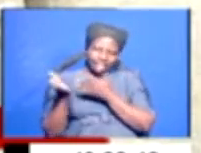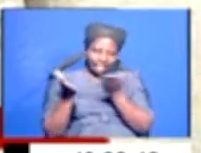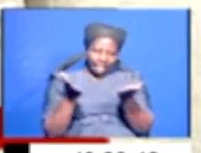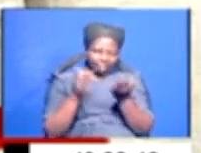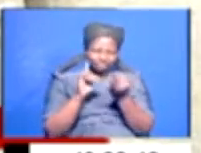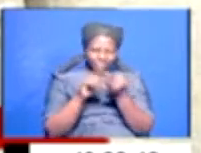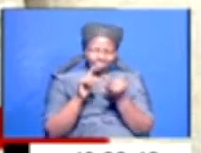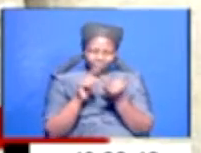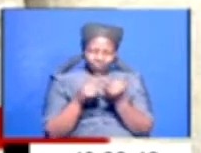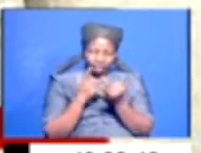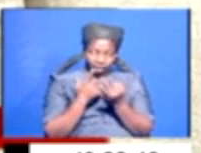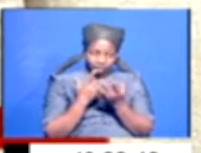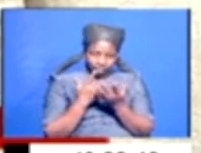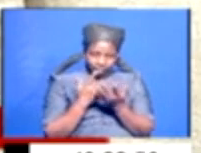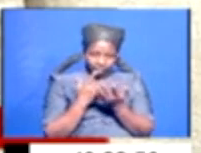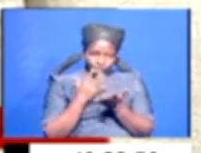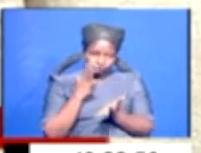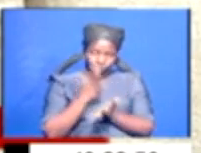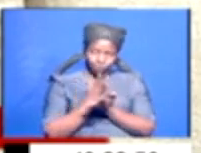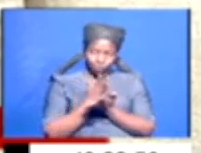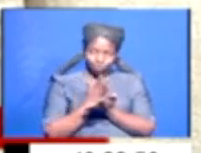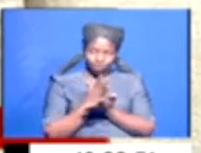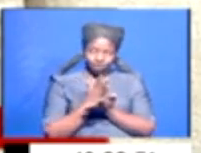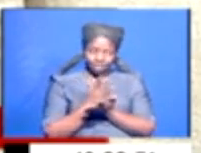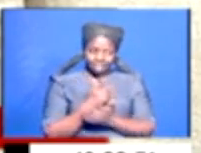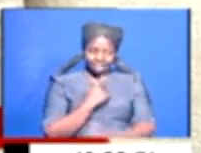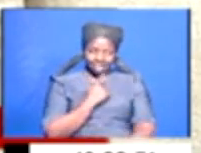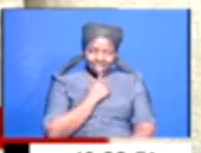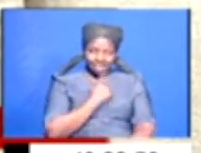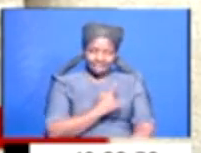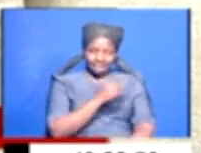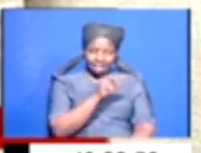Actually, you know, in 100 meters,